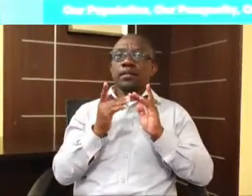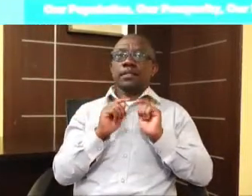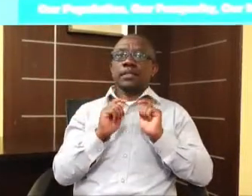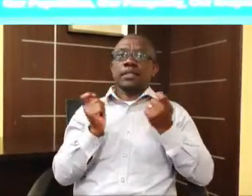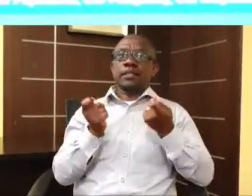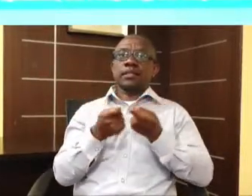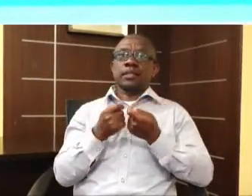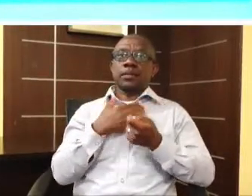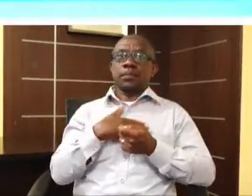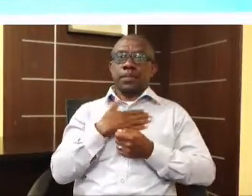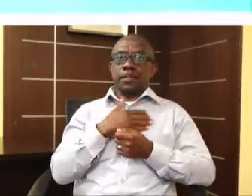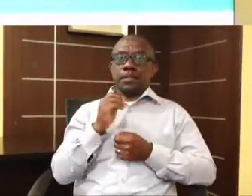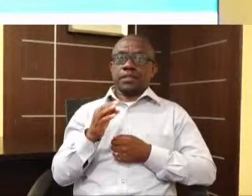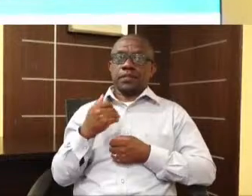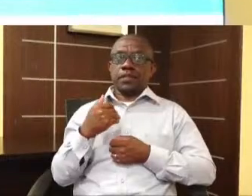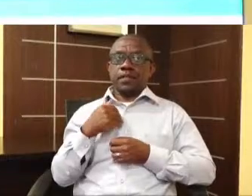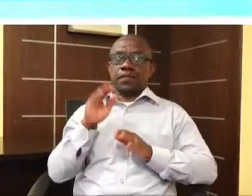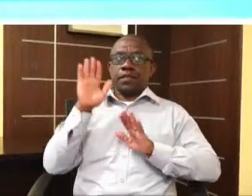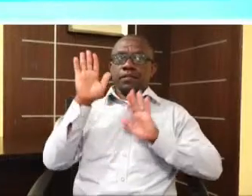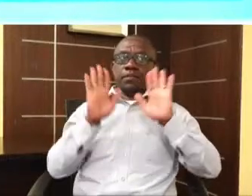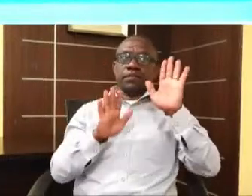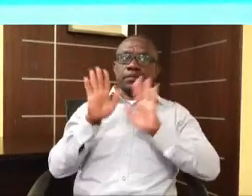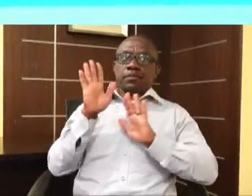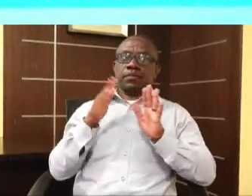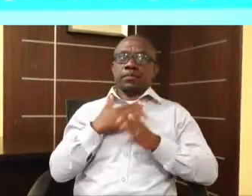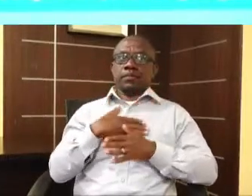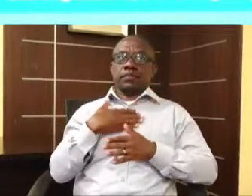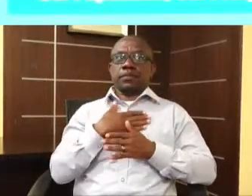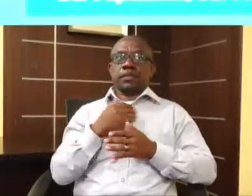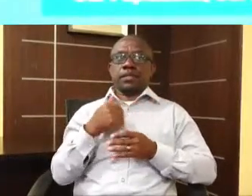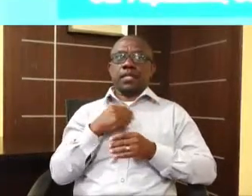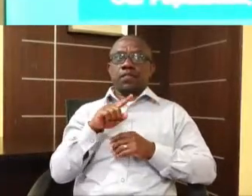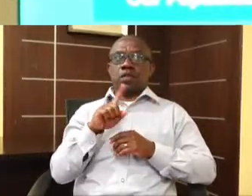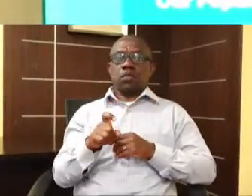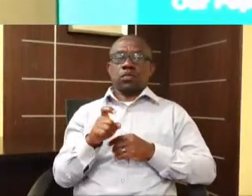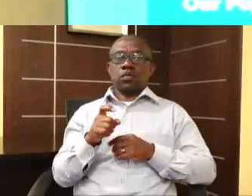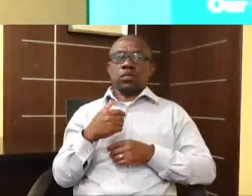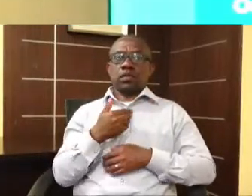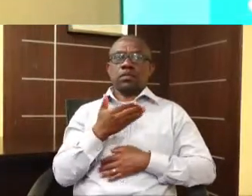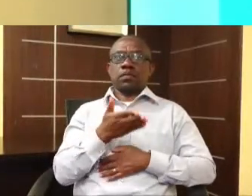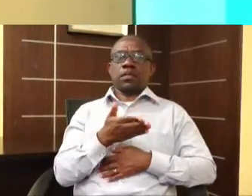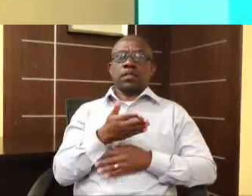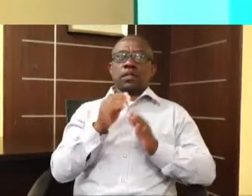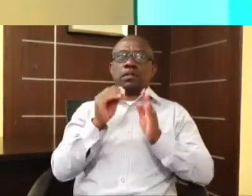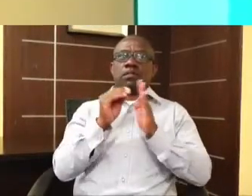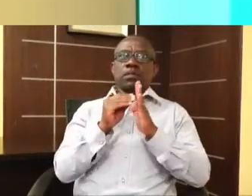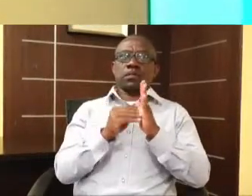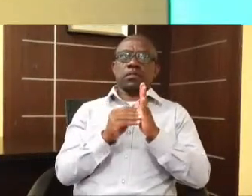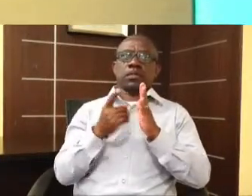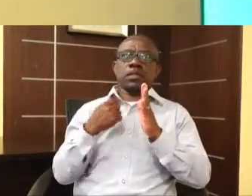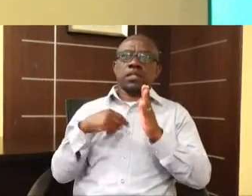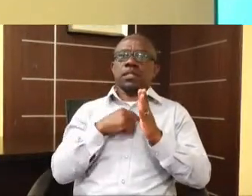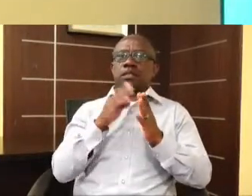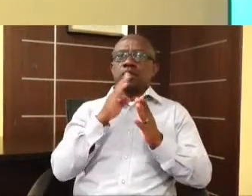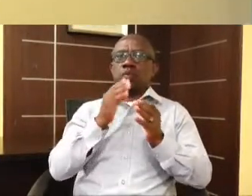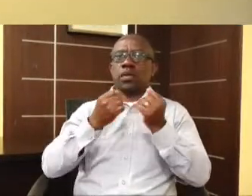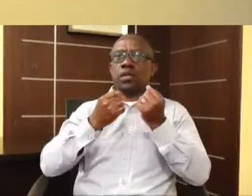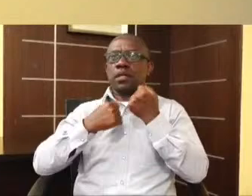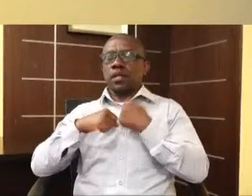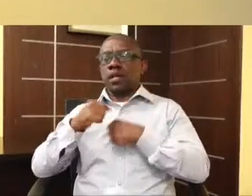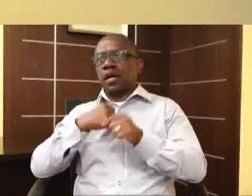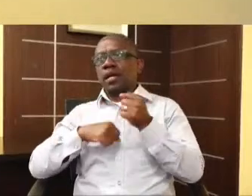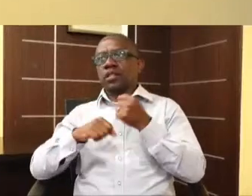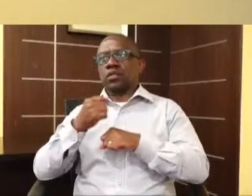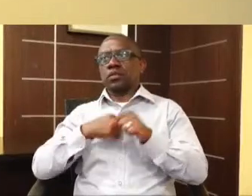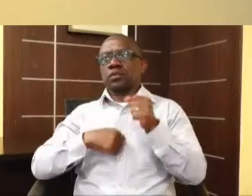Kindly raise your hand just in case you have a query, and then we shall handle it. The IT team there will let us